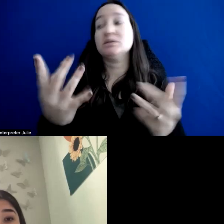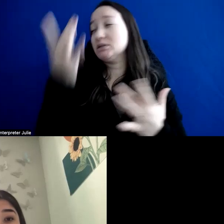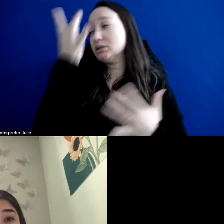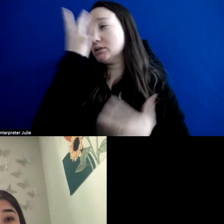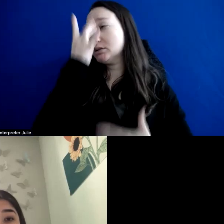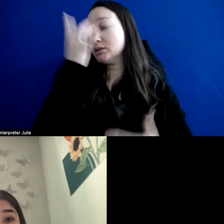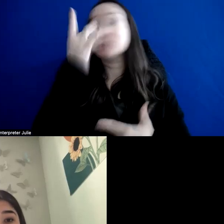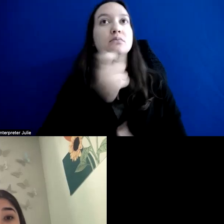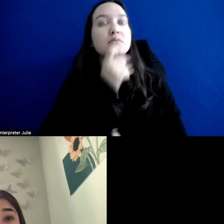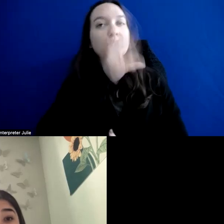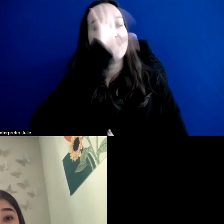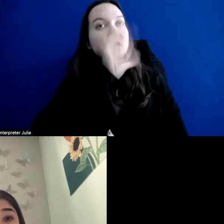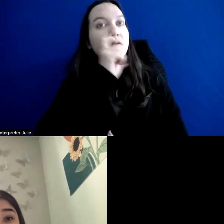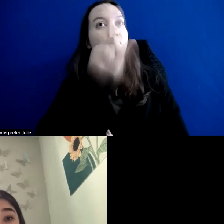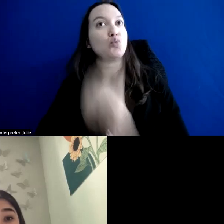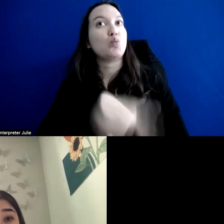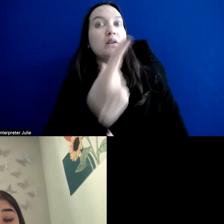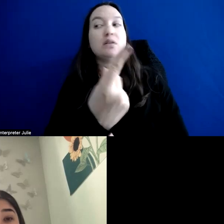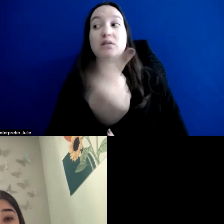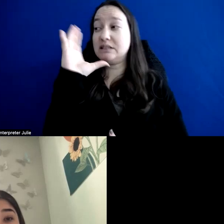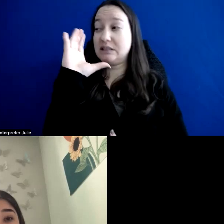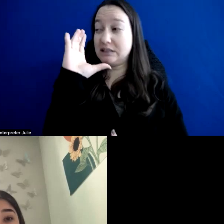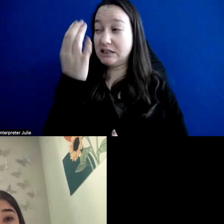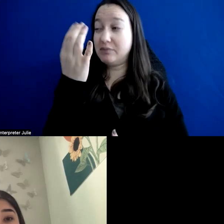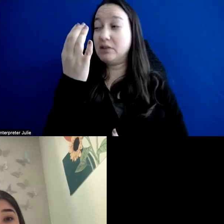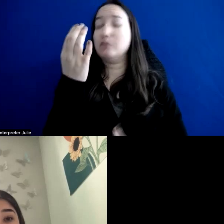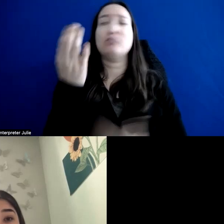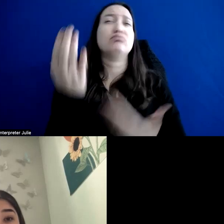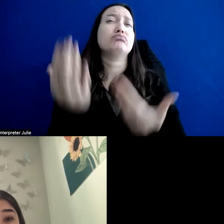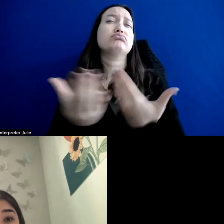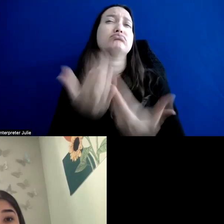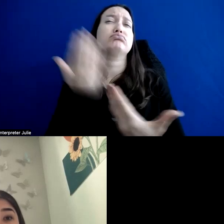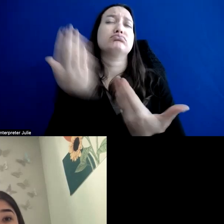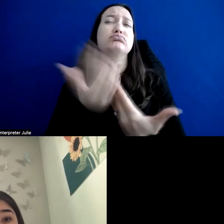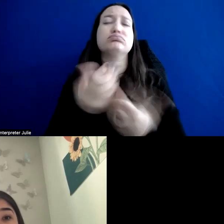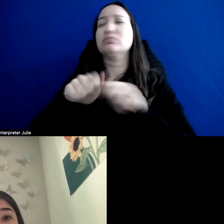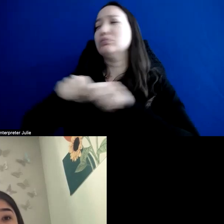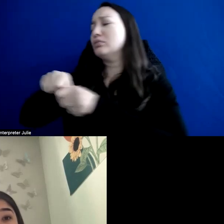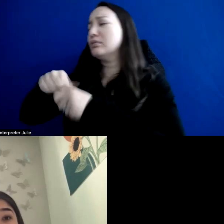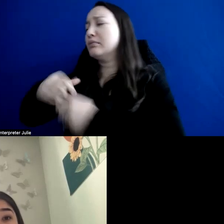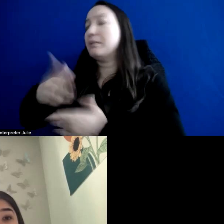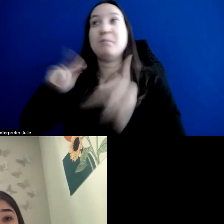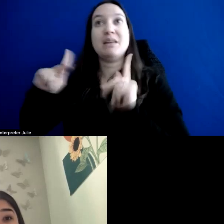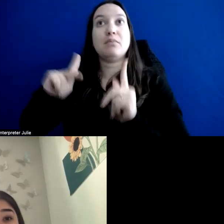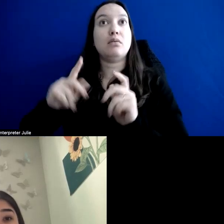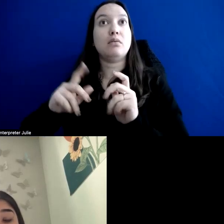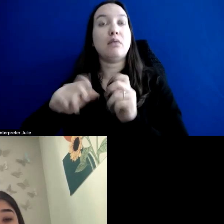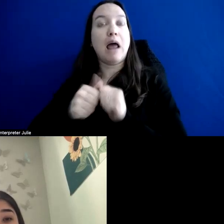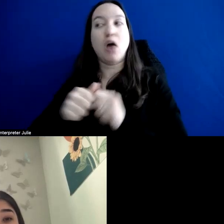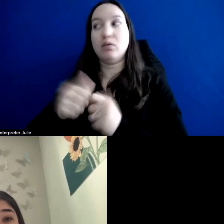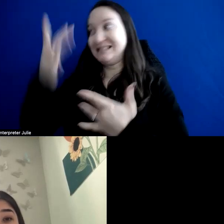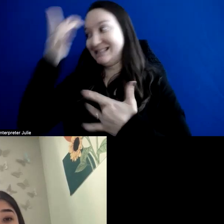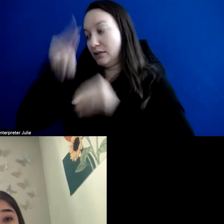illnesses, not least the fact that it was so easily transmitted in the early years by particular modes of